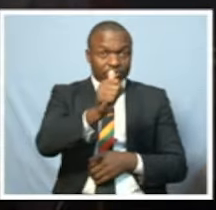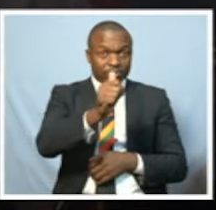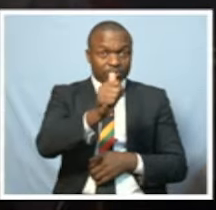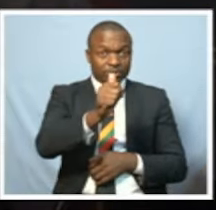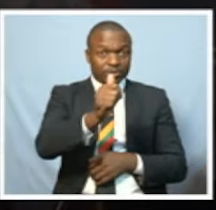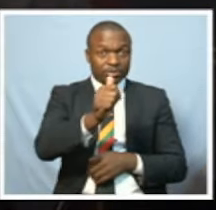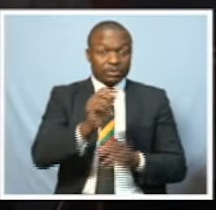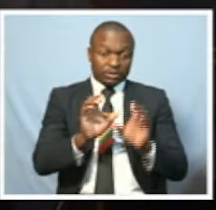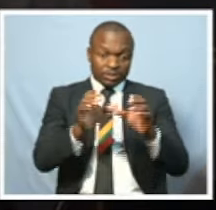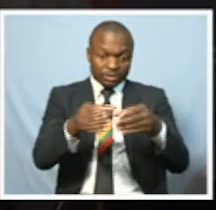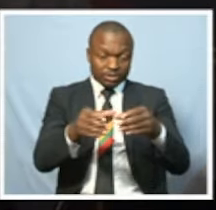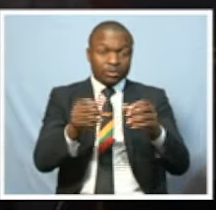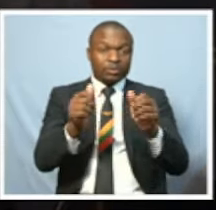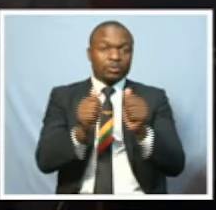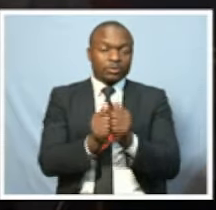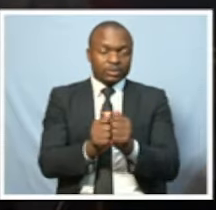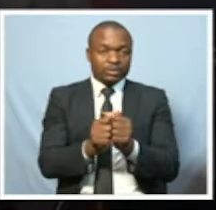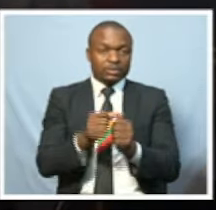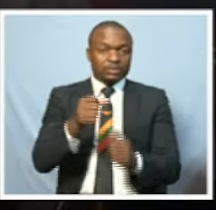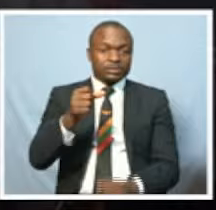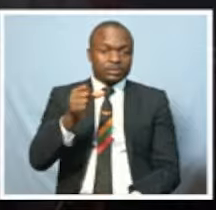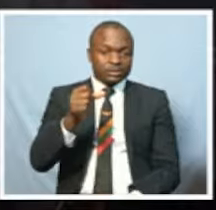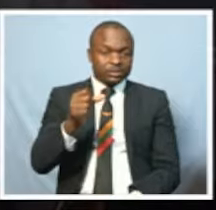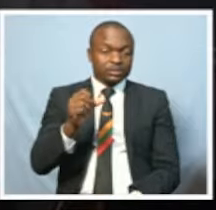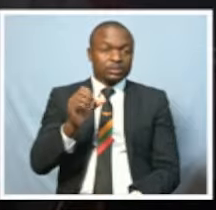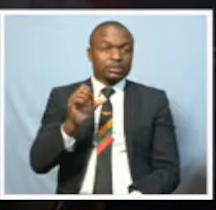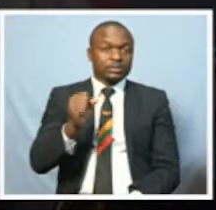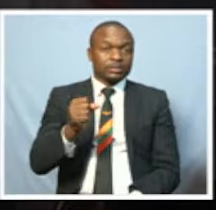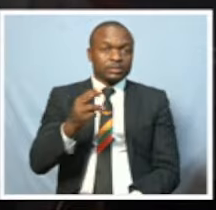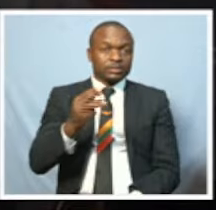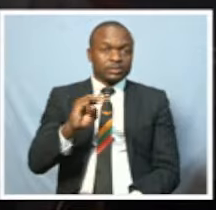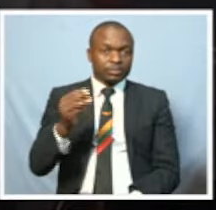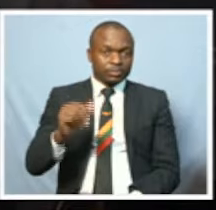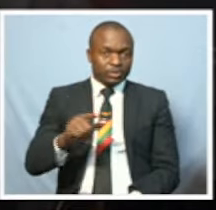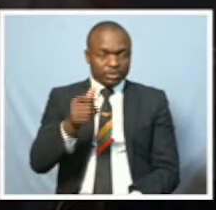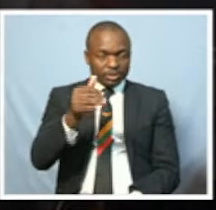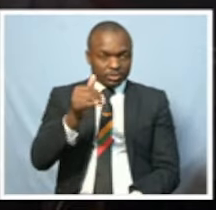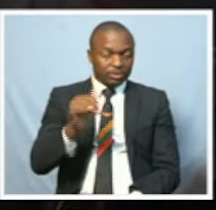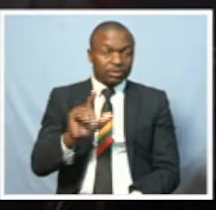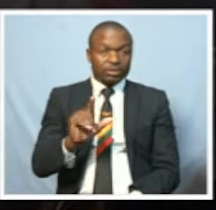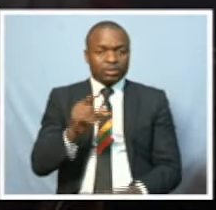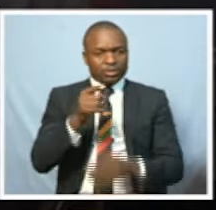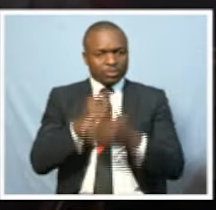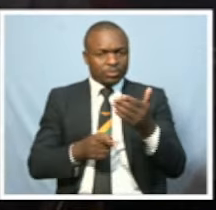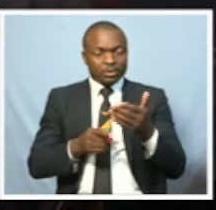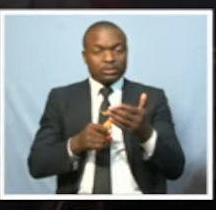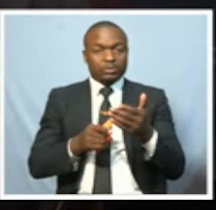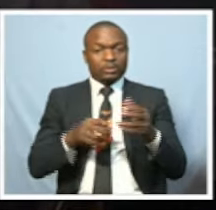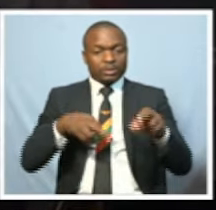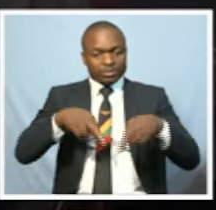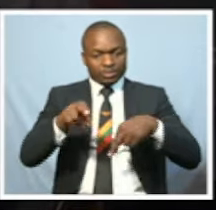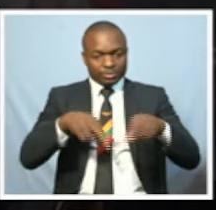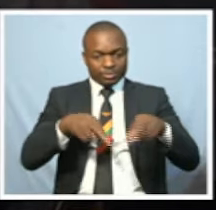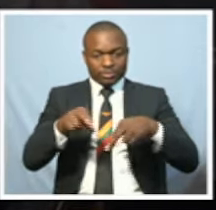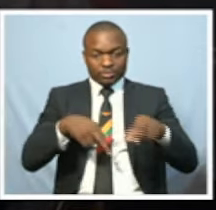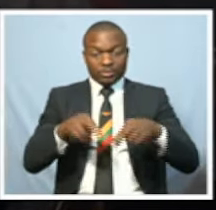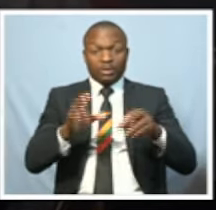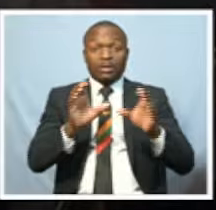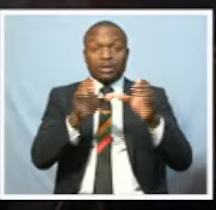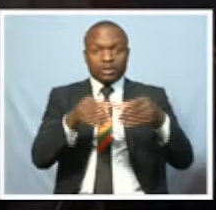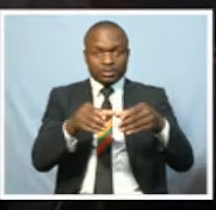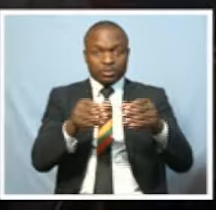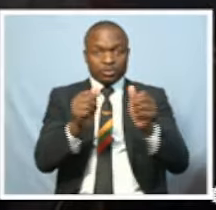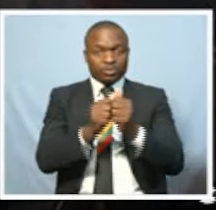and the Chambray? What was the relationship between the employer and the